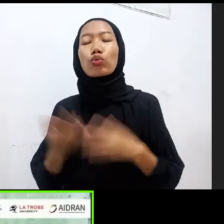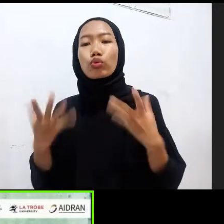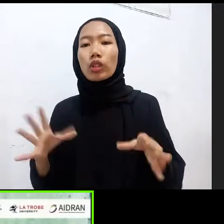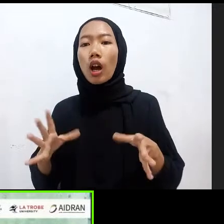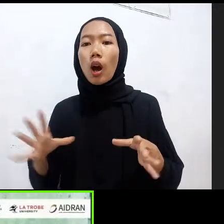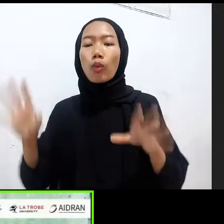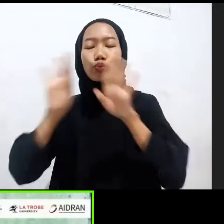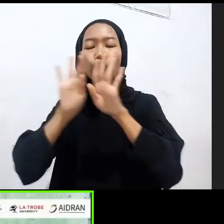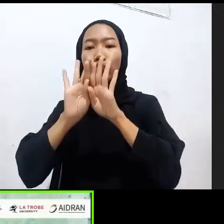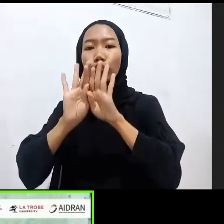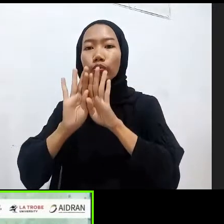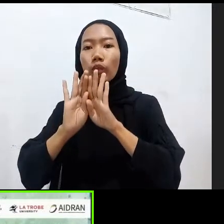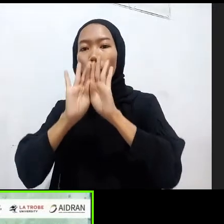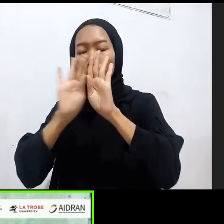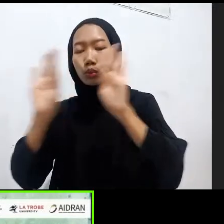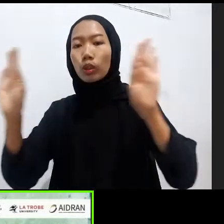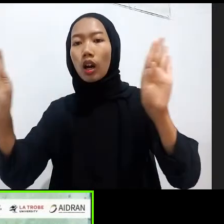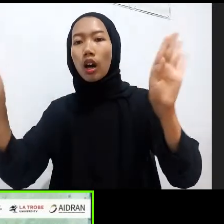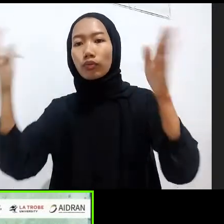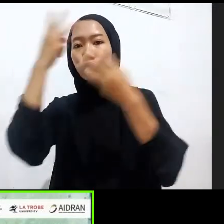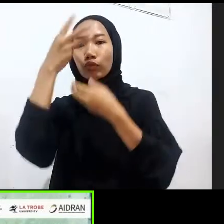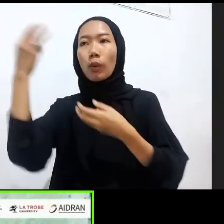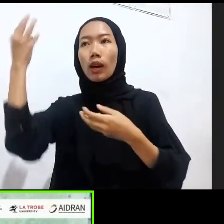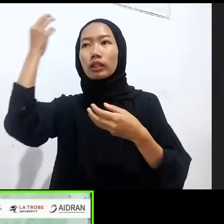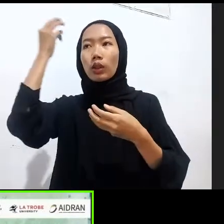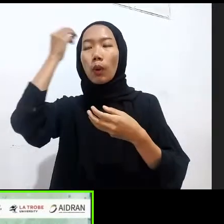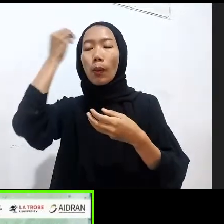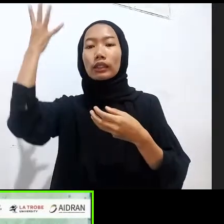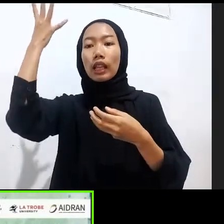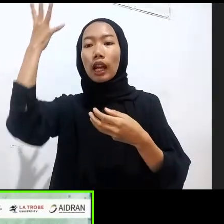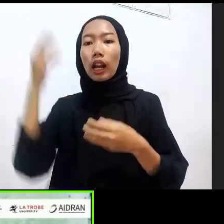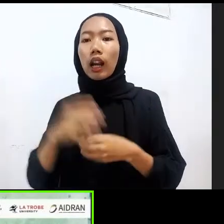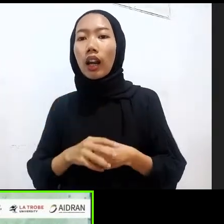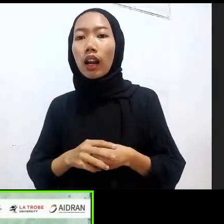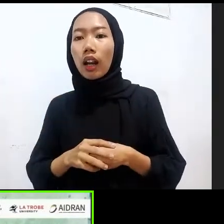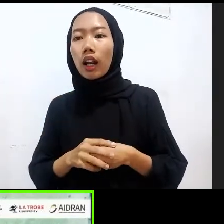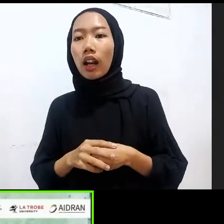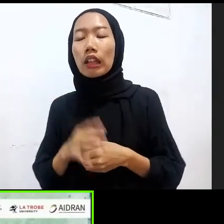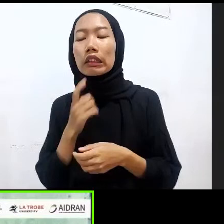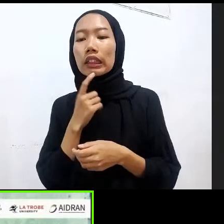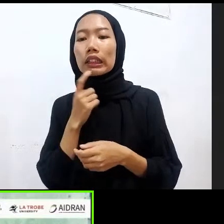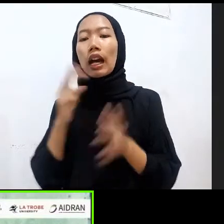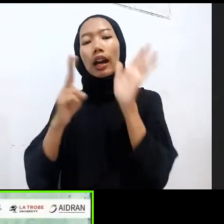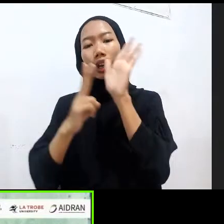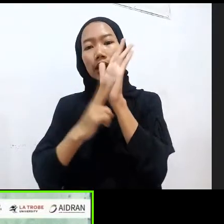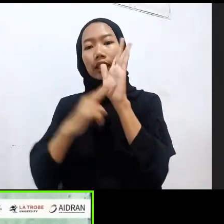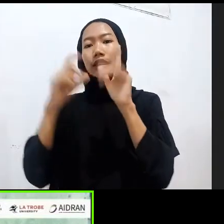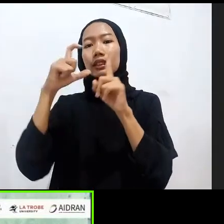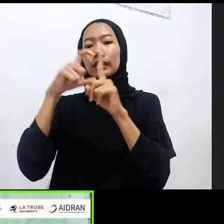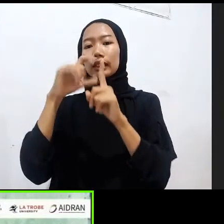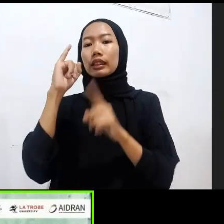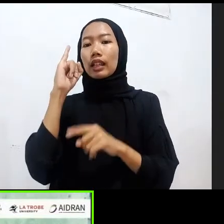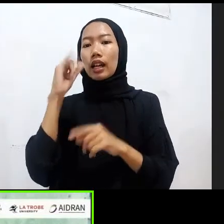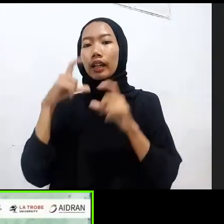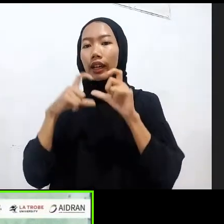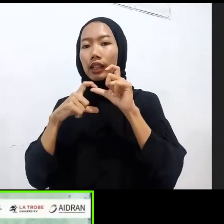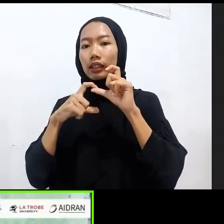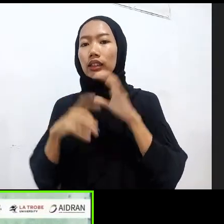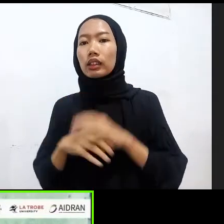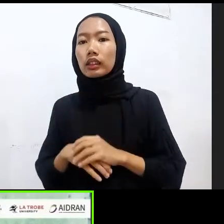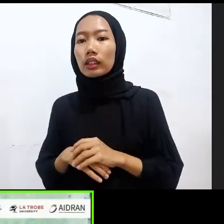about NDIS, because I believe that most of the participants probably it's the first time for them to